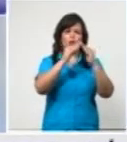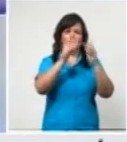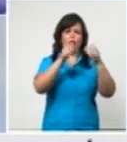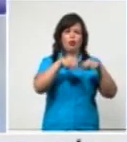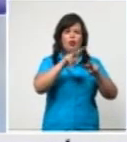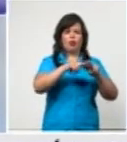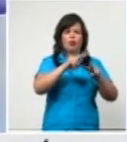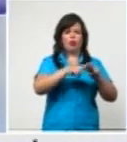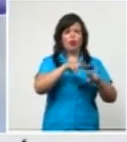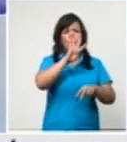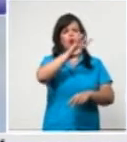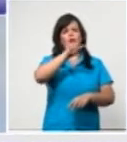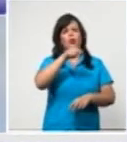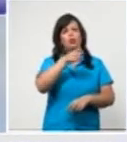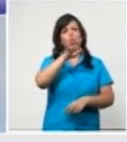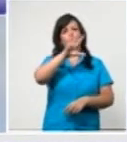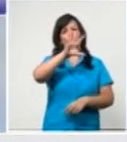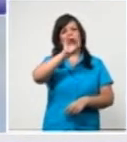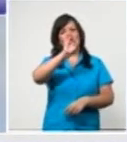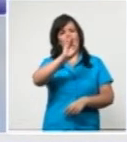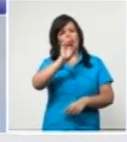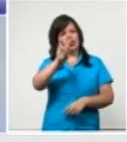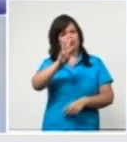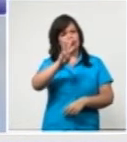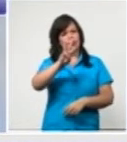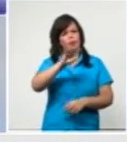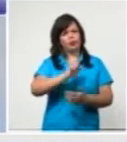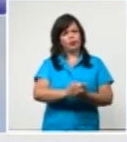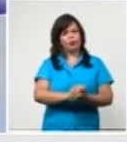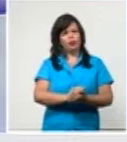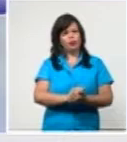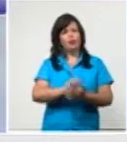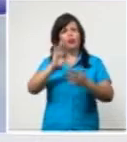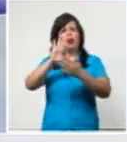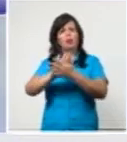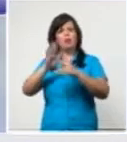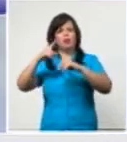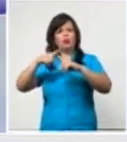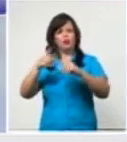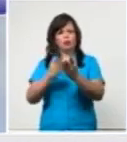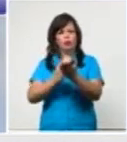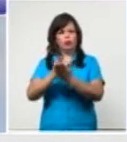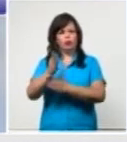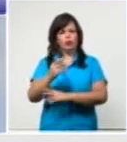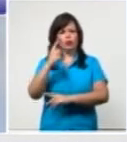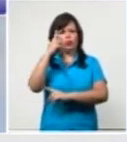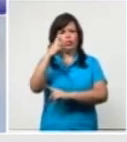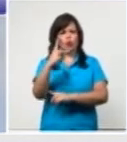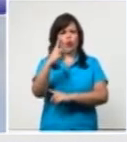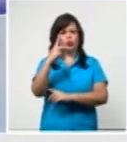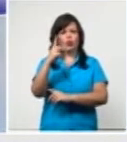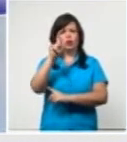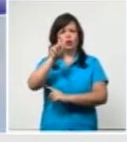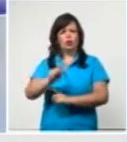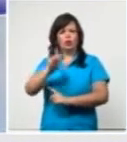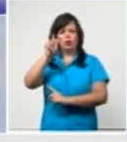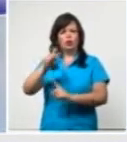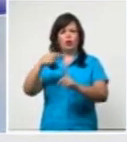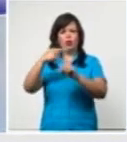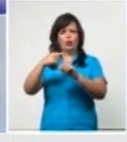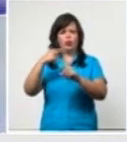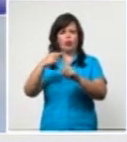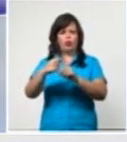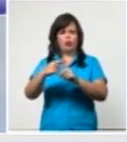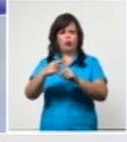inhabitants, 4.73. Matanzas keeps two cases that have been diagnosed over the last 15